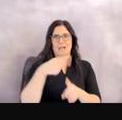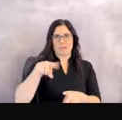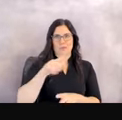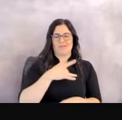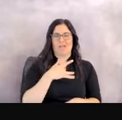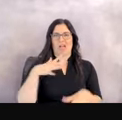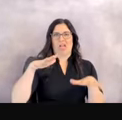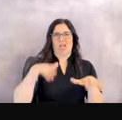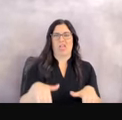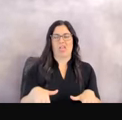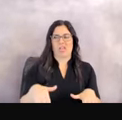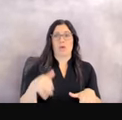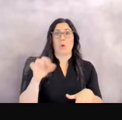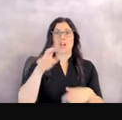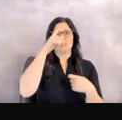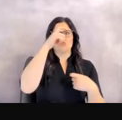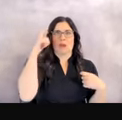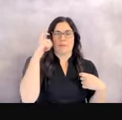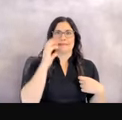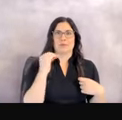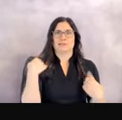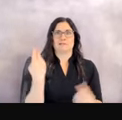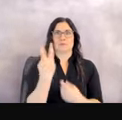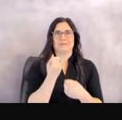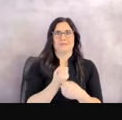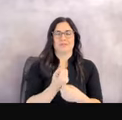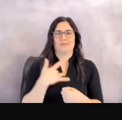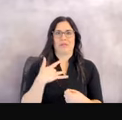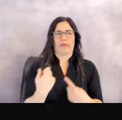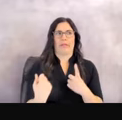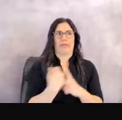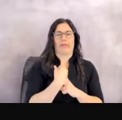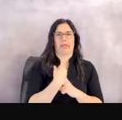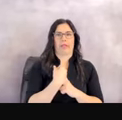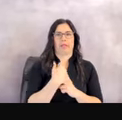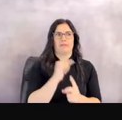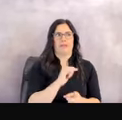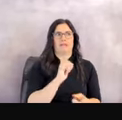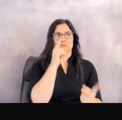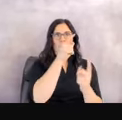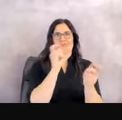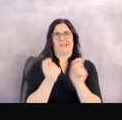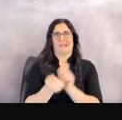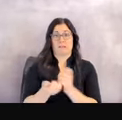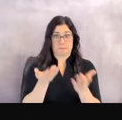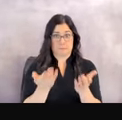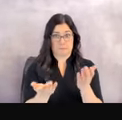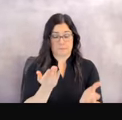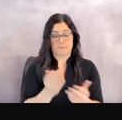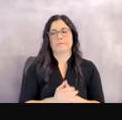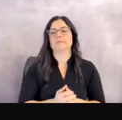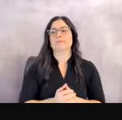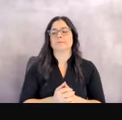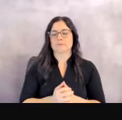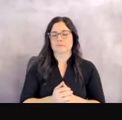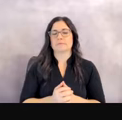those, the trauma that we've all been through in the last 2 years change as well? And I guess we just